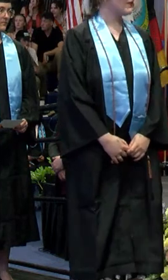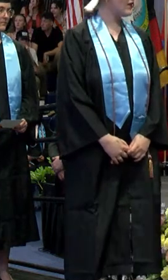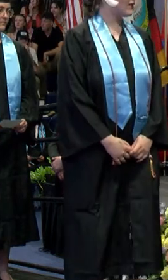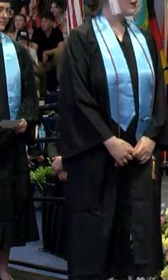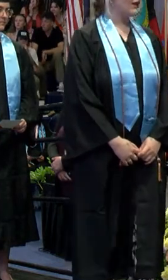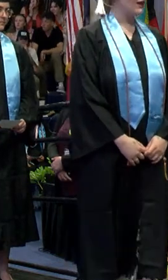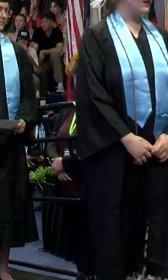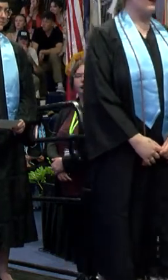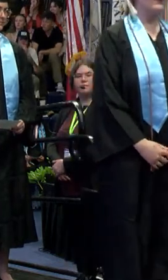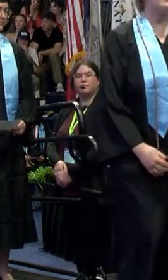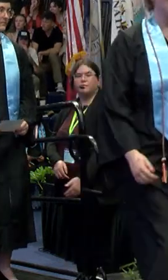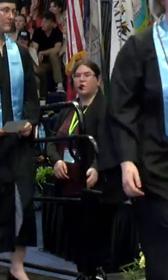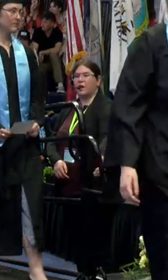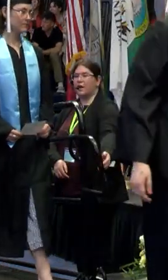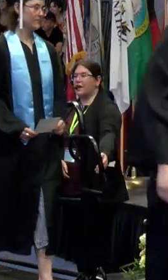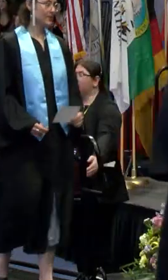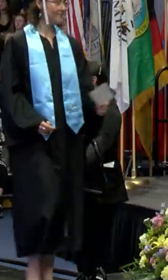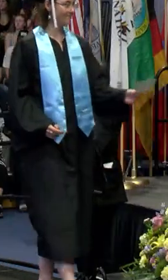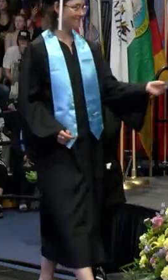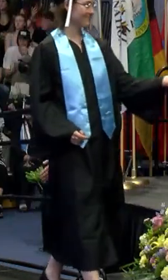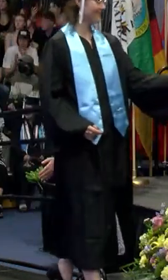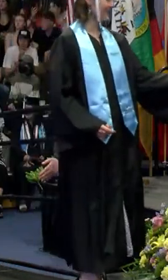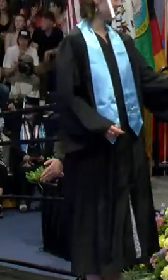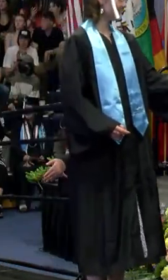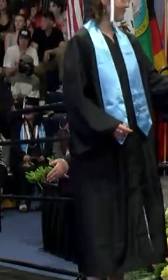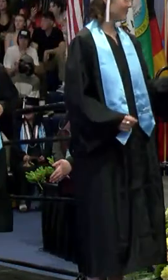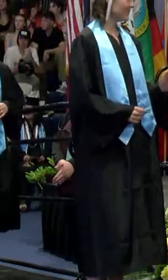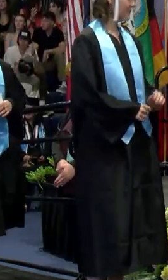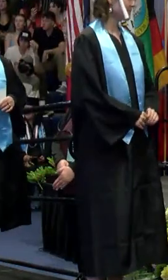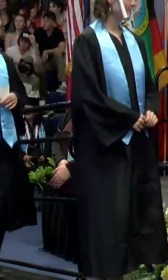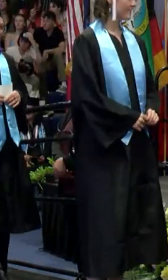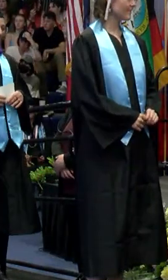Mira Danielle Hitchcock.